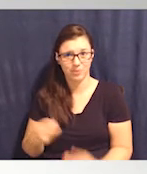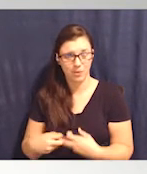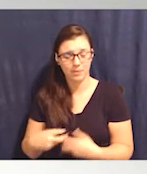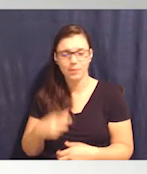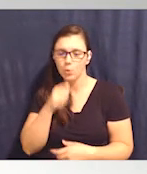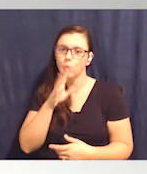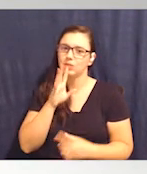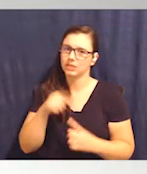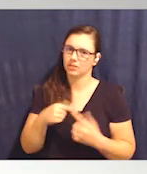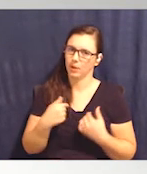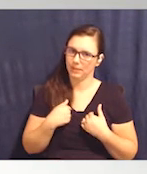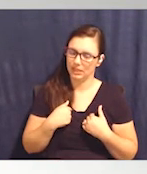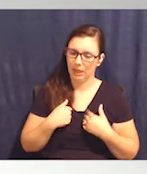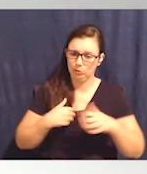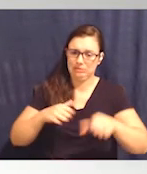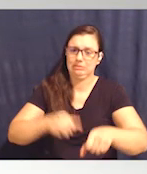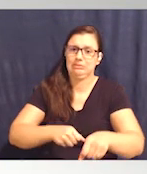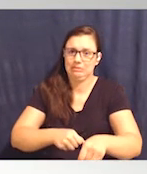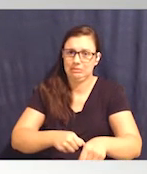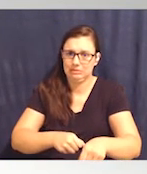horn.